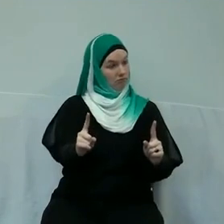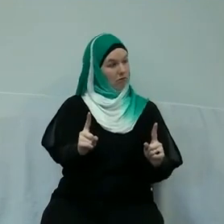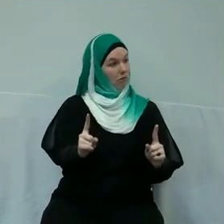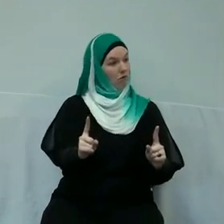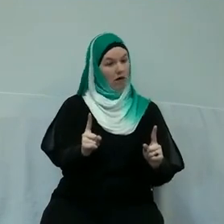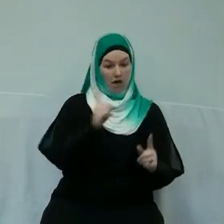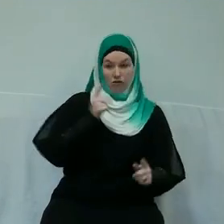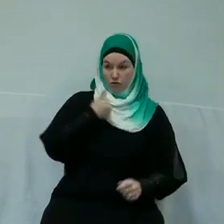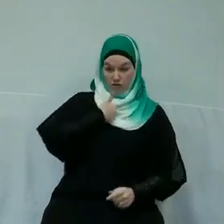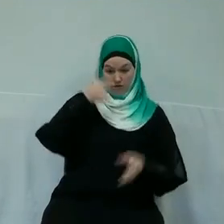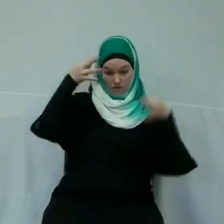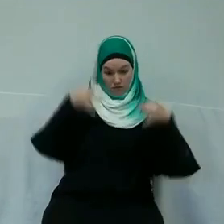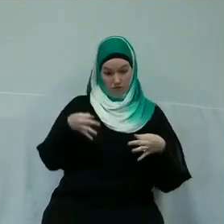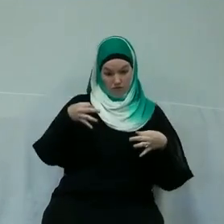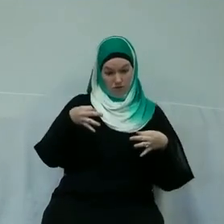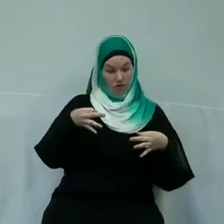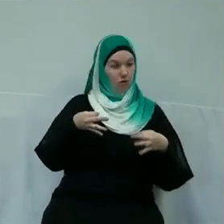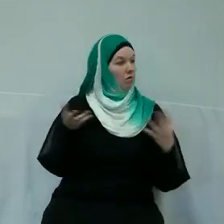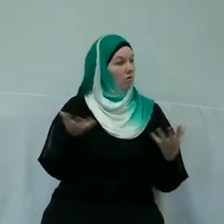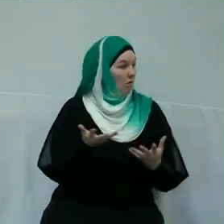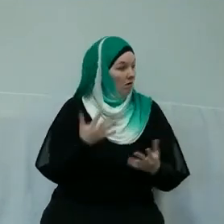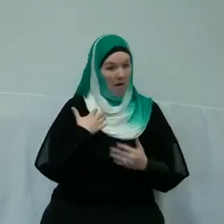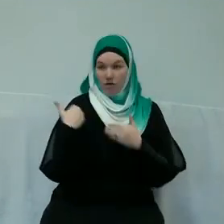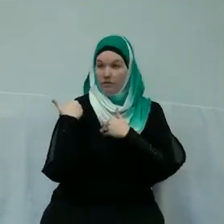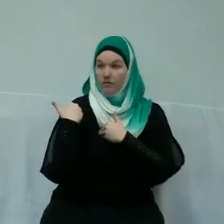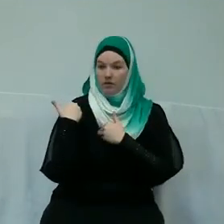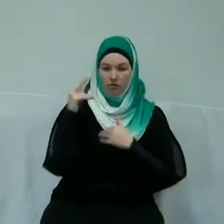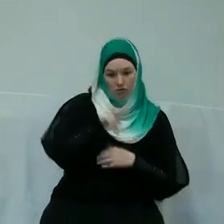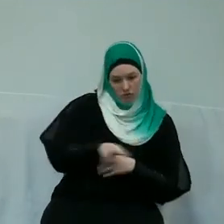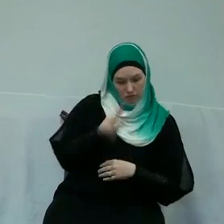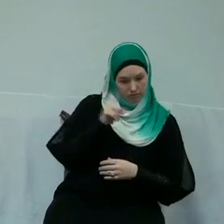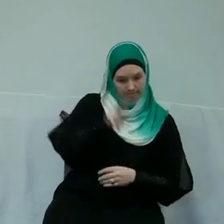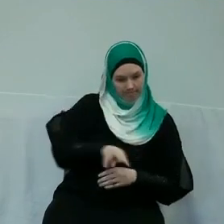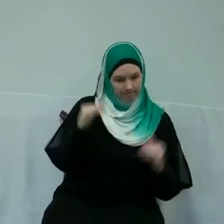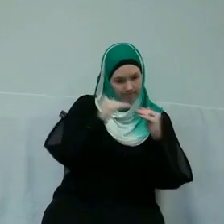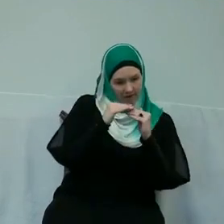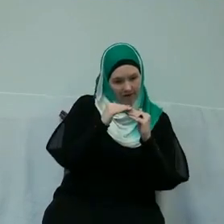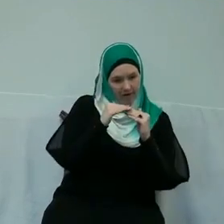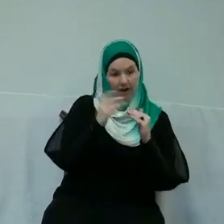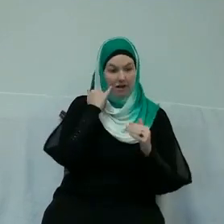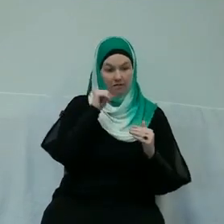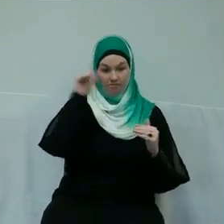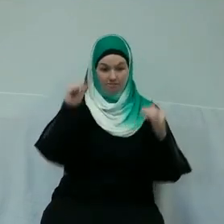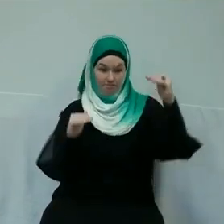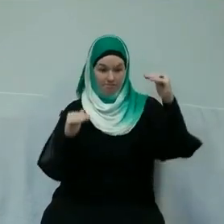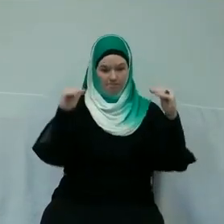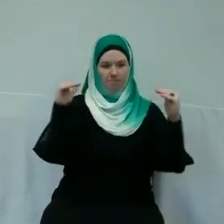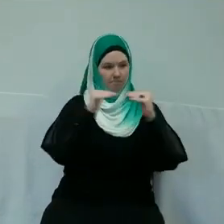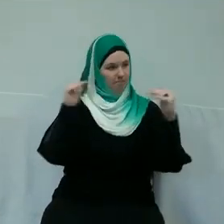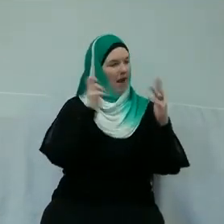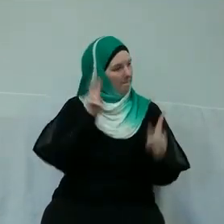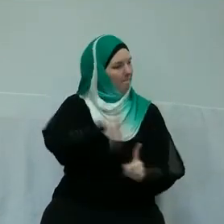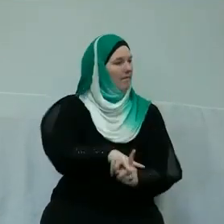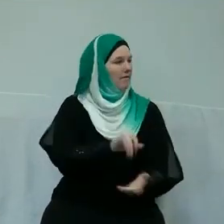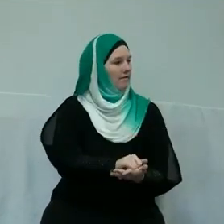only purpose is to seek what is just and implemented. Because